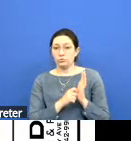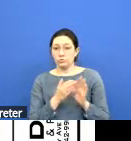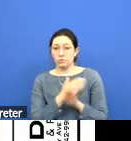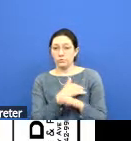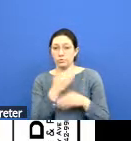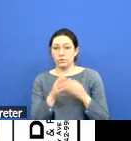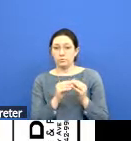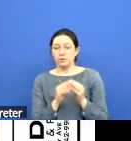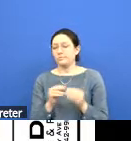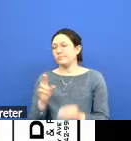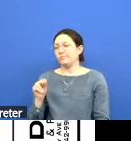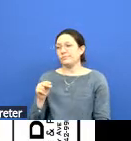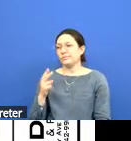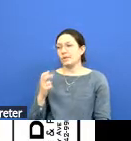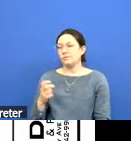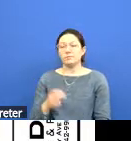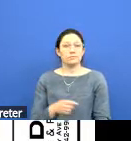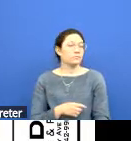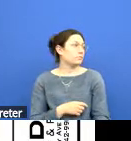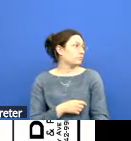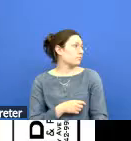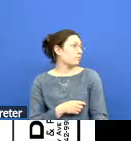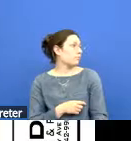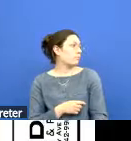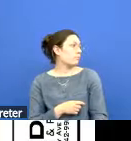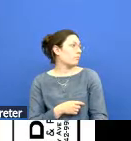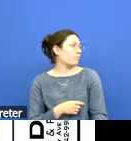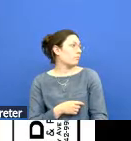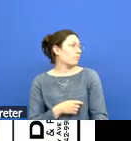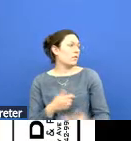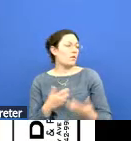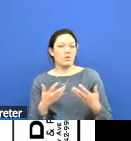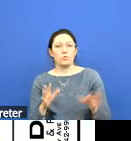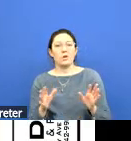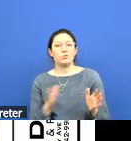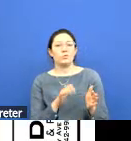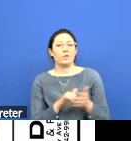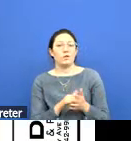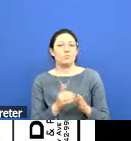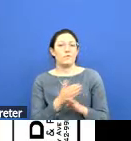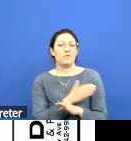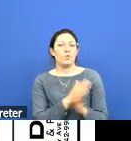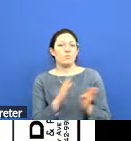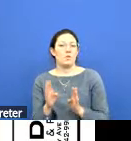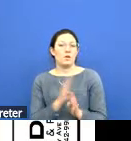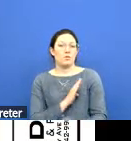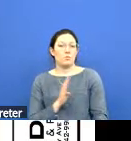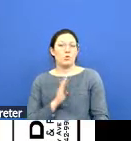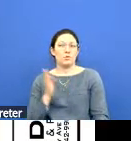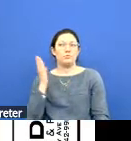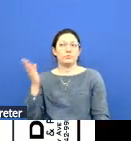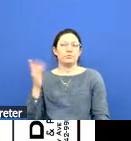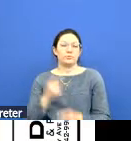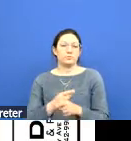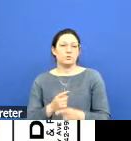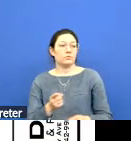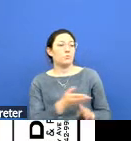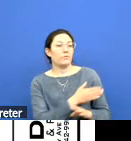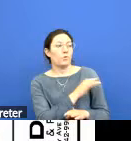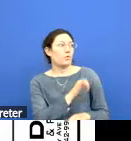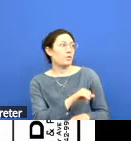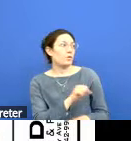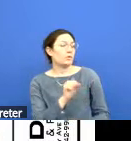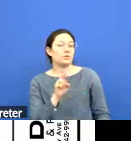wasn't. But it was going to be done before the goes to the planning board before the